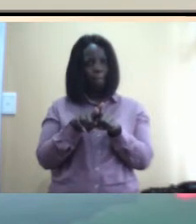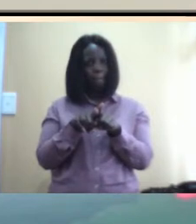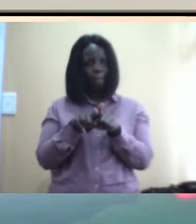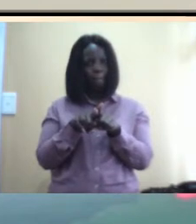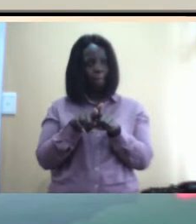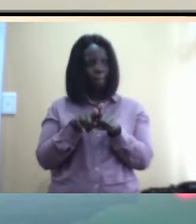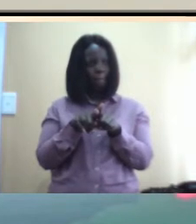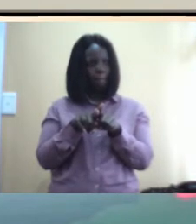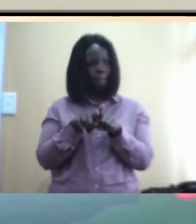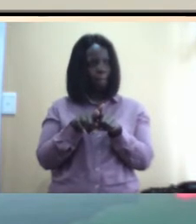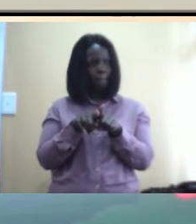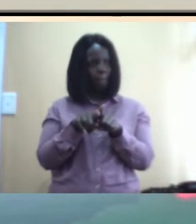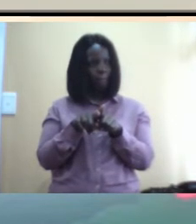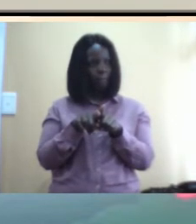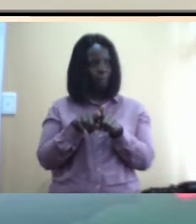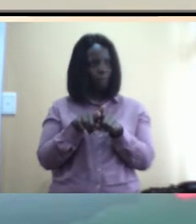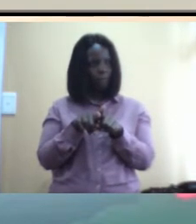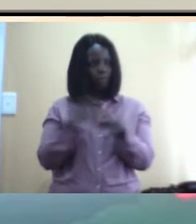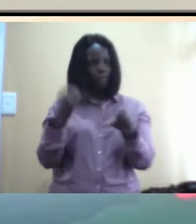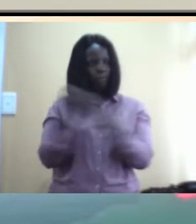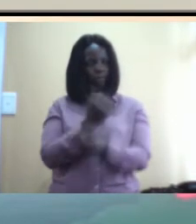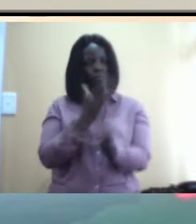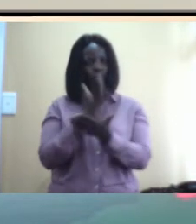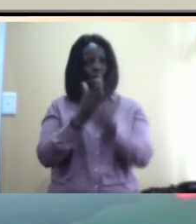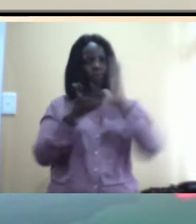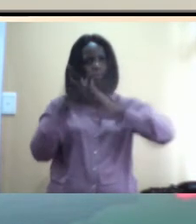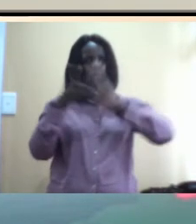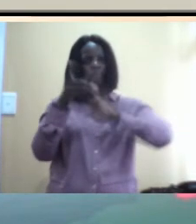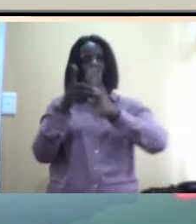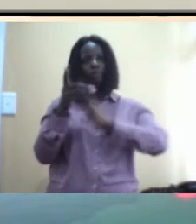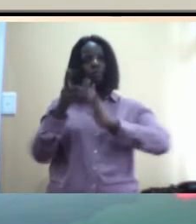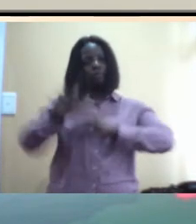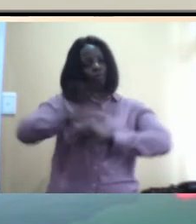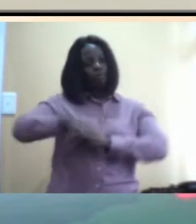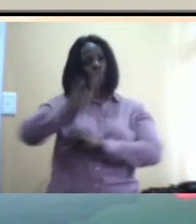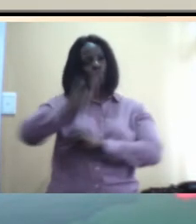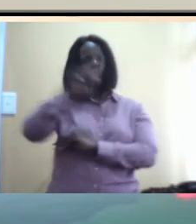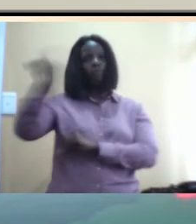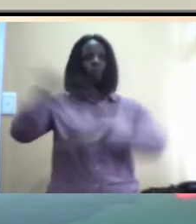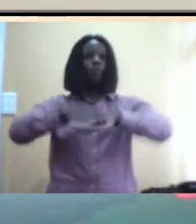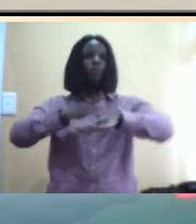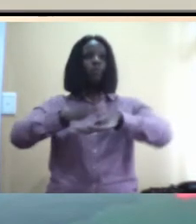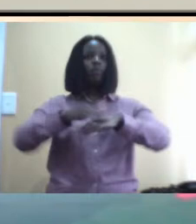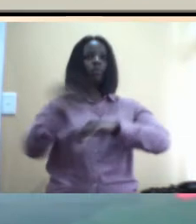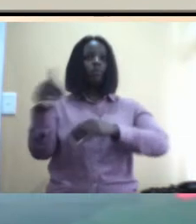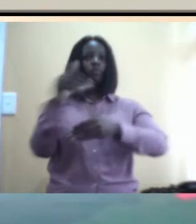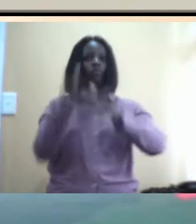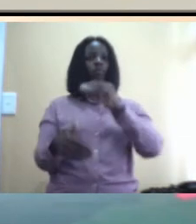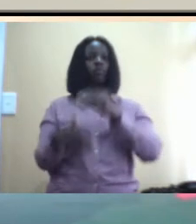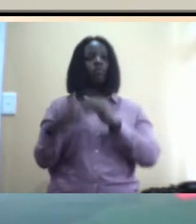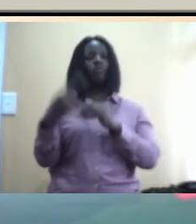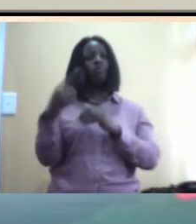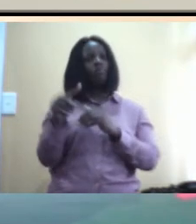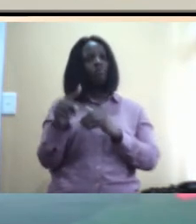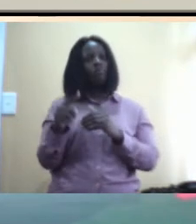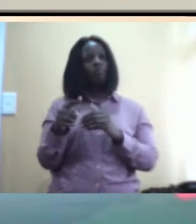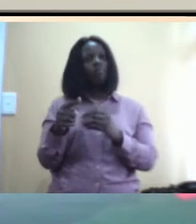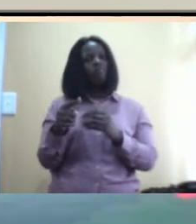literature to enable development of more areas and the protection of natural